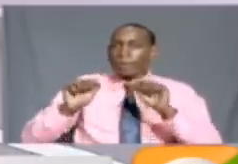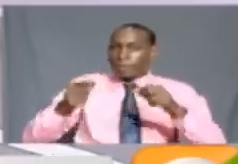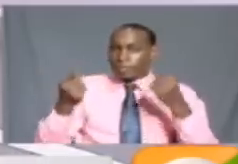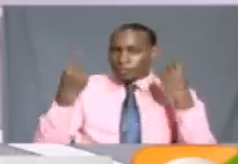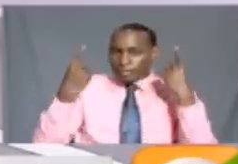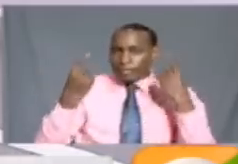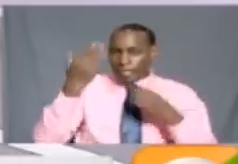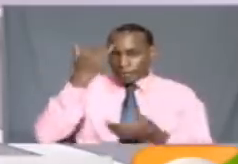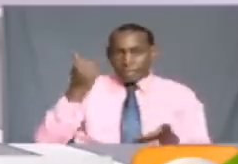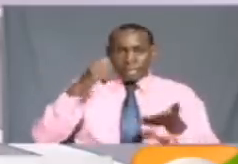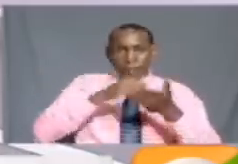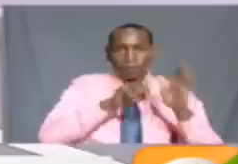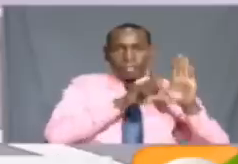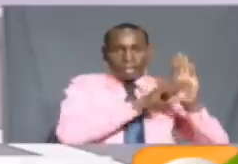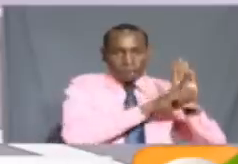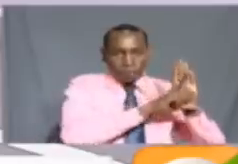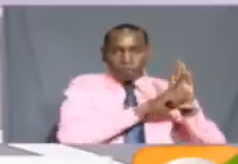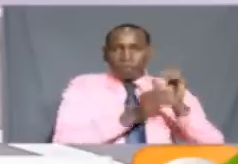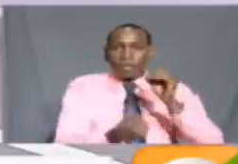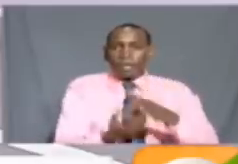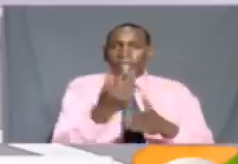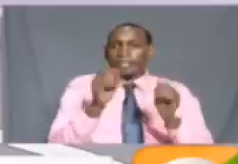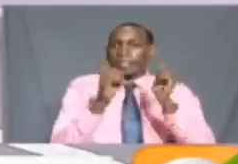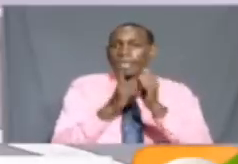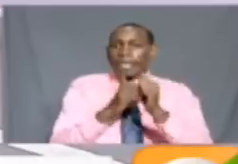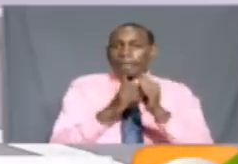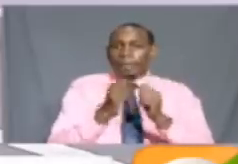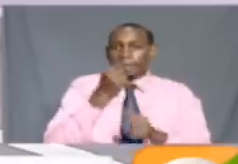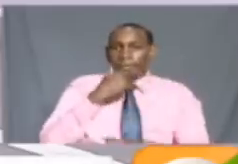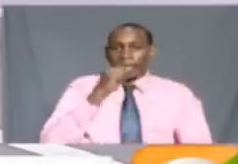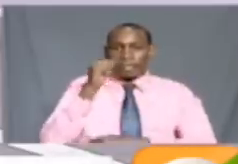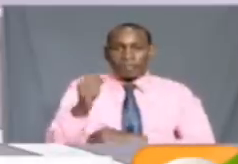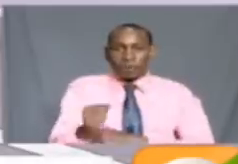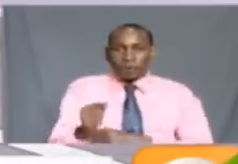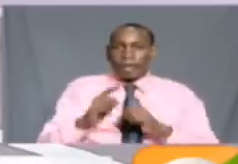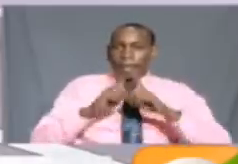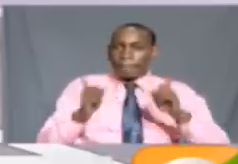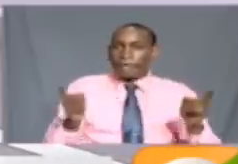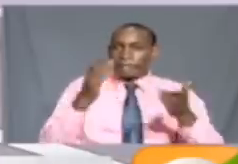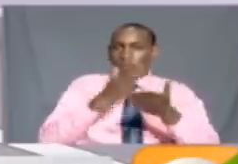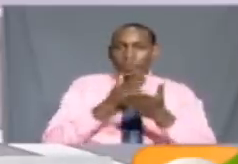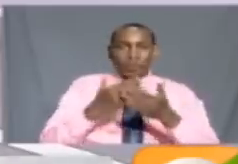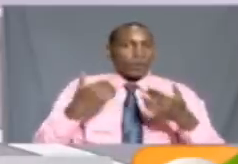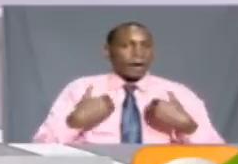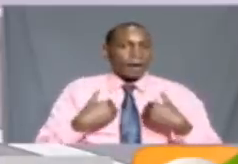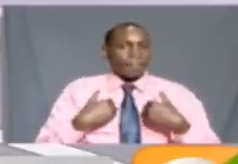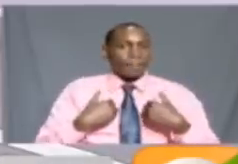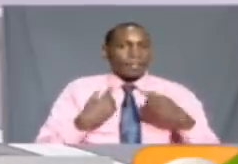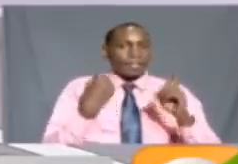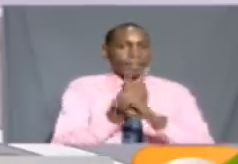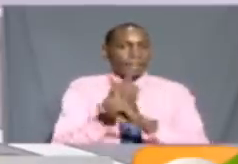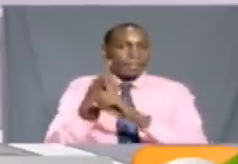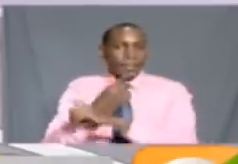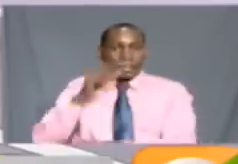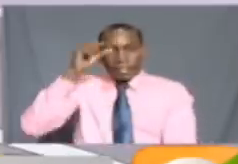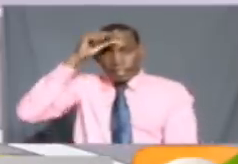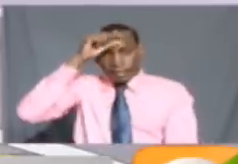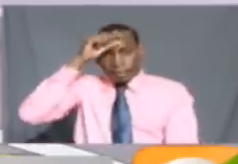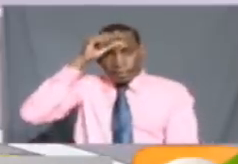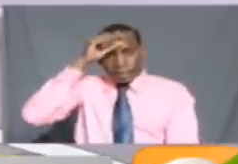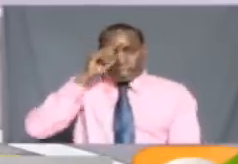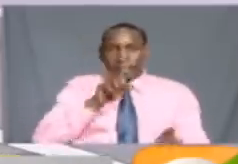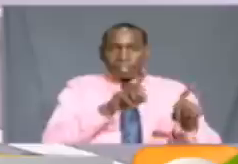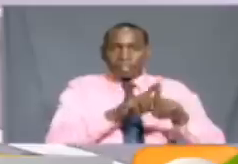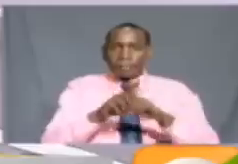itself into the law at that point to set it at 11 years old. Yeah. But then, of course, we have various states, even